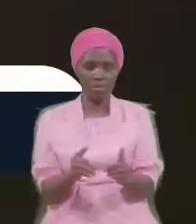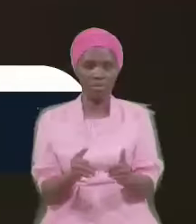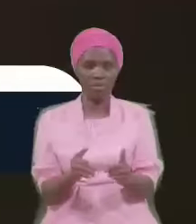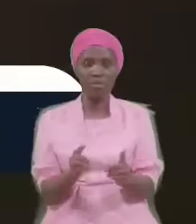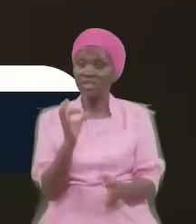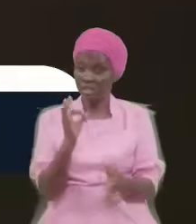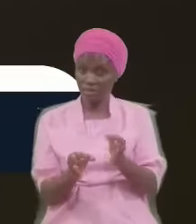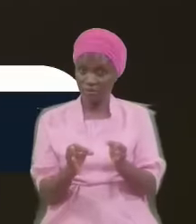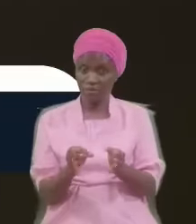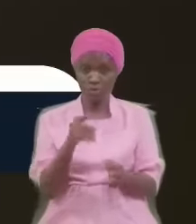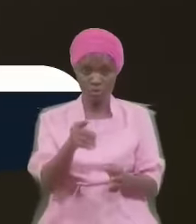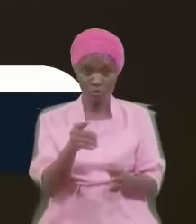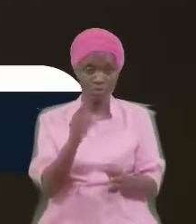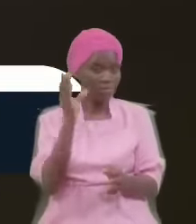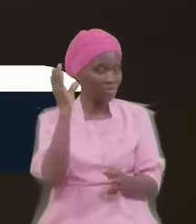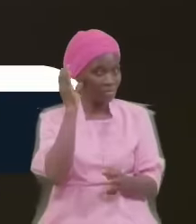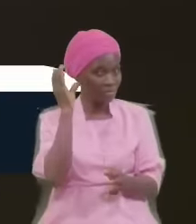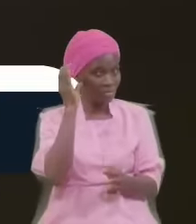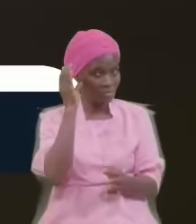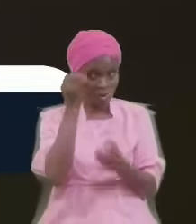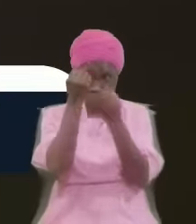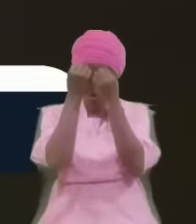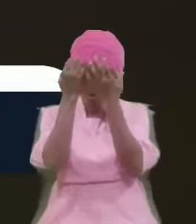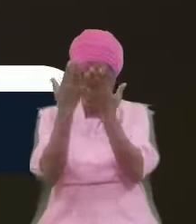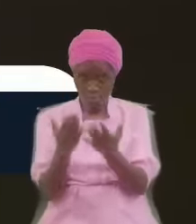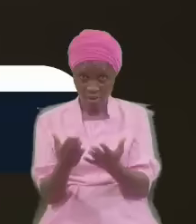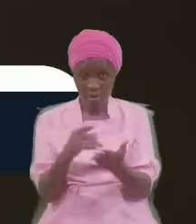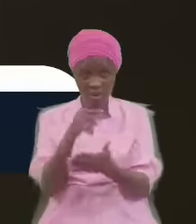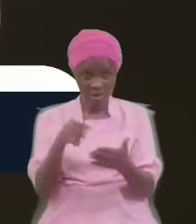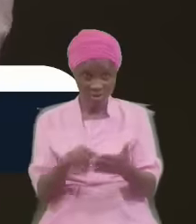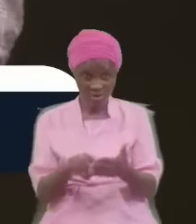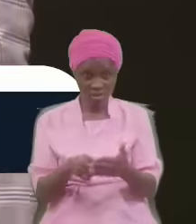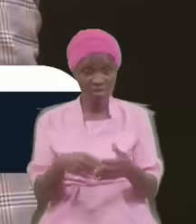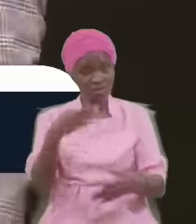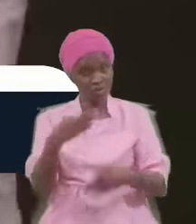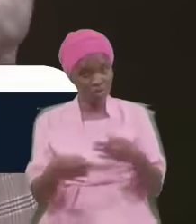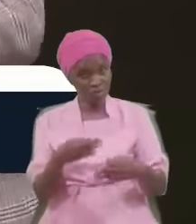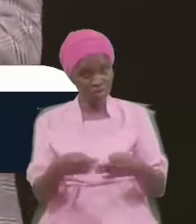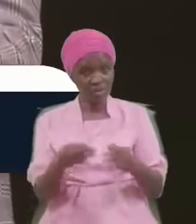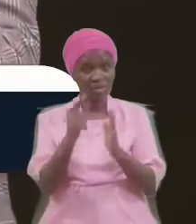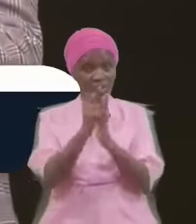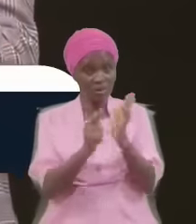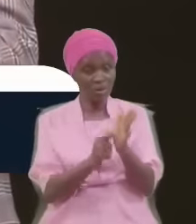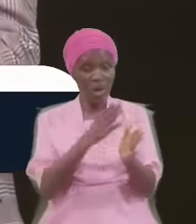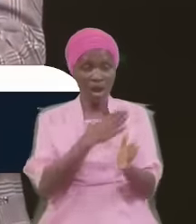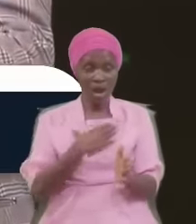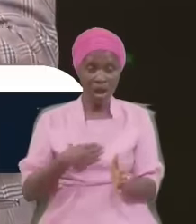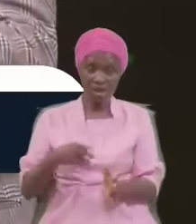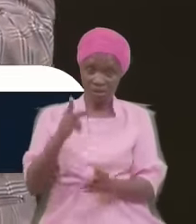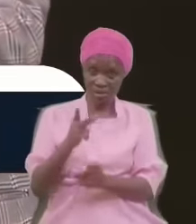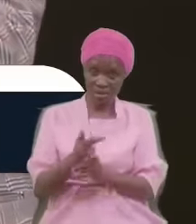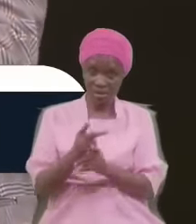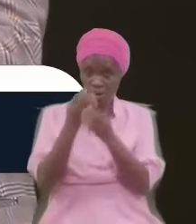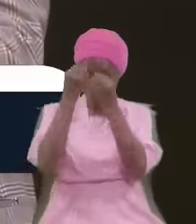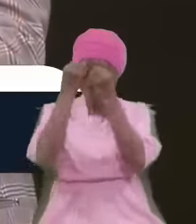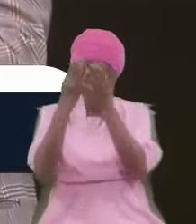hearken to these judgments and keep and do them, that the Lord